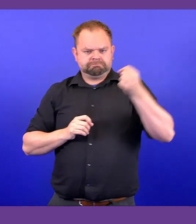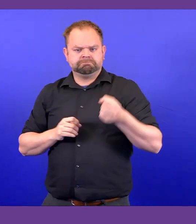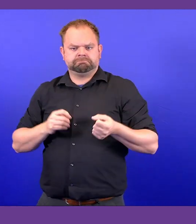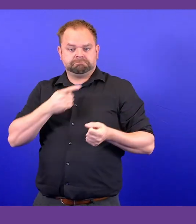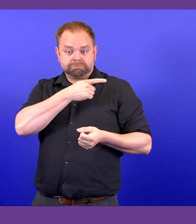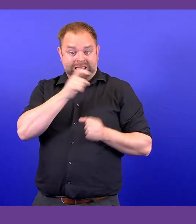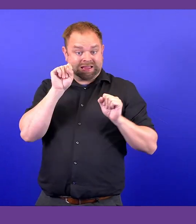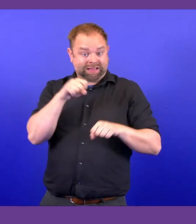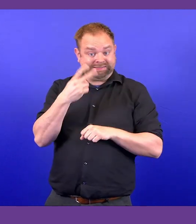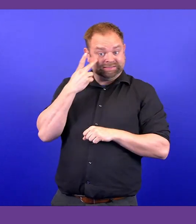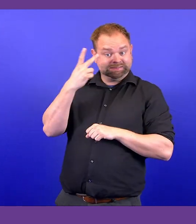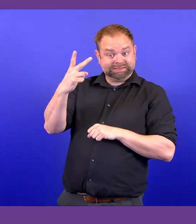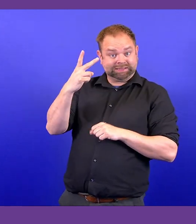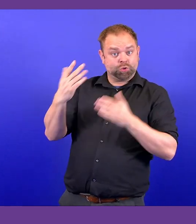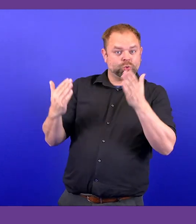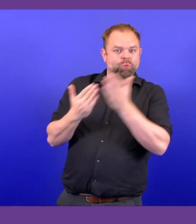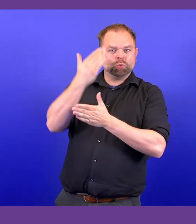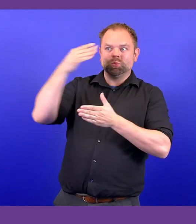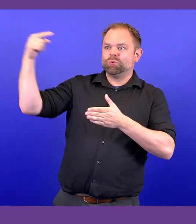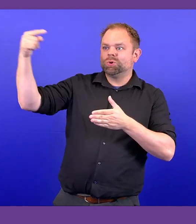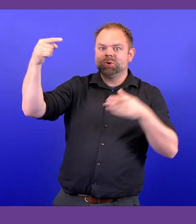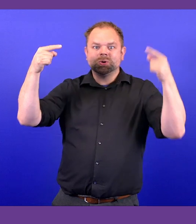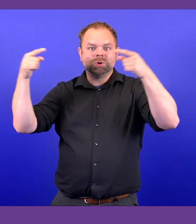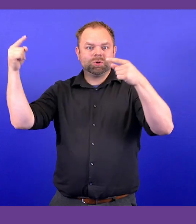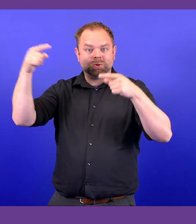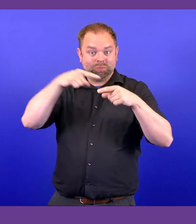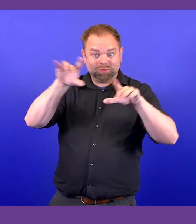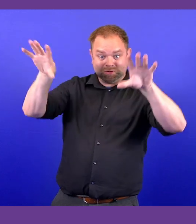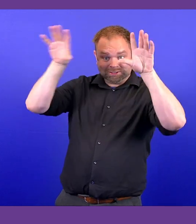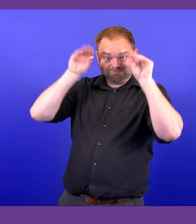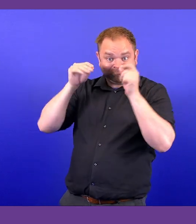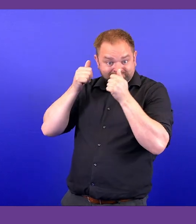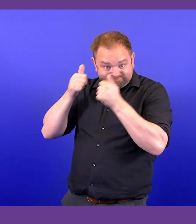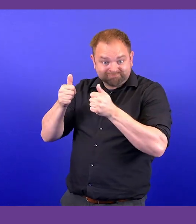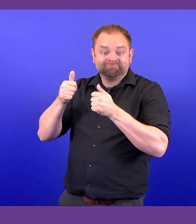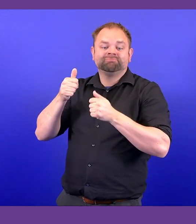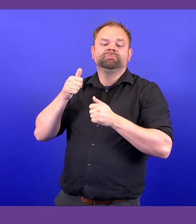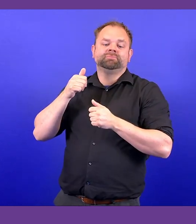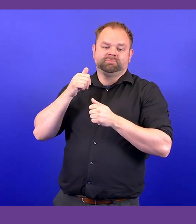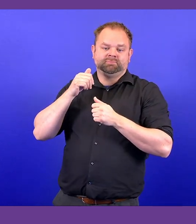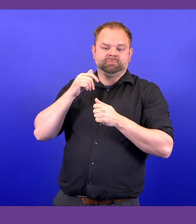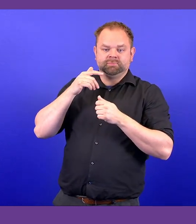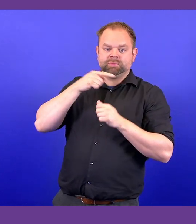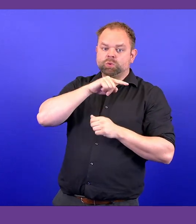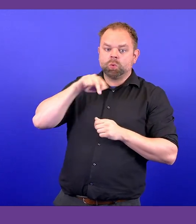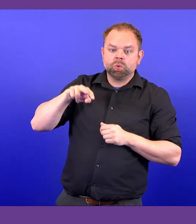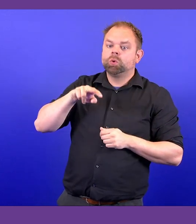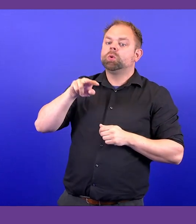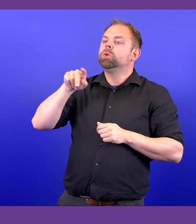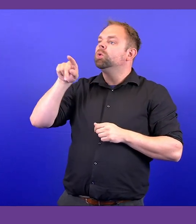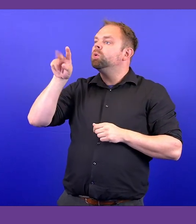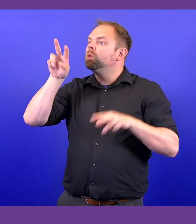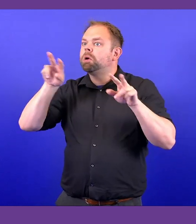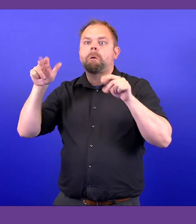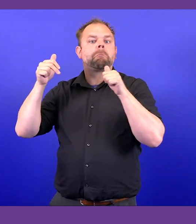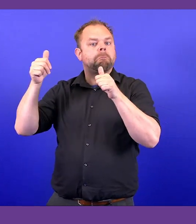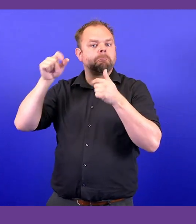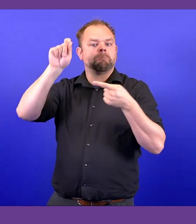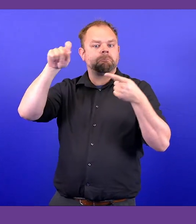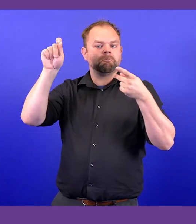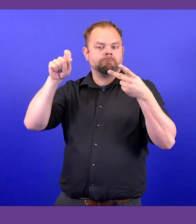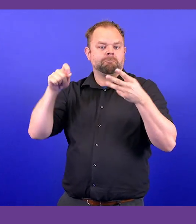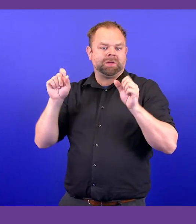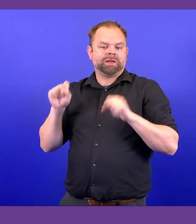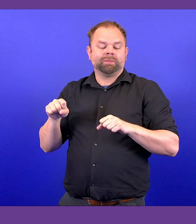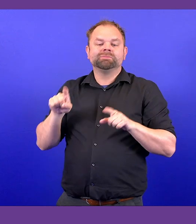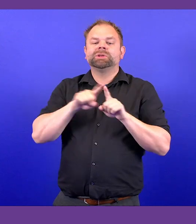knows. Just to, when they had these big works recently, and just to make sure that the new